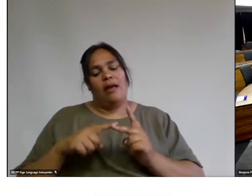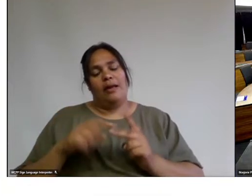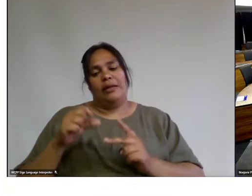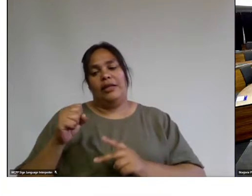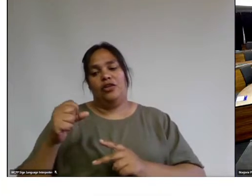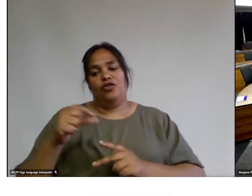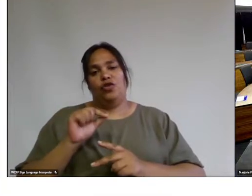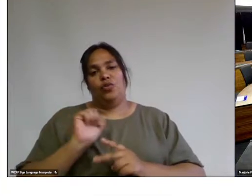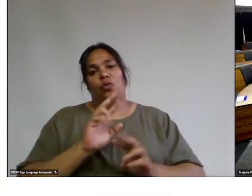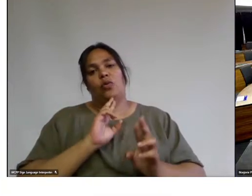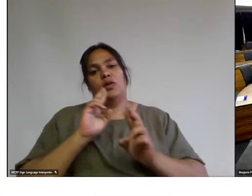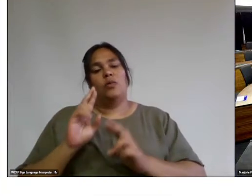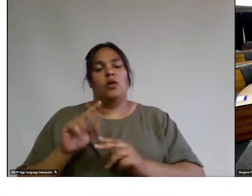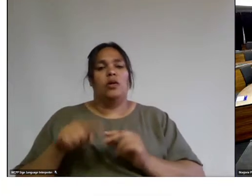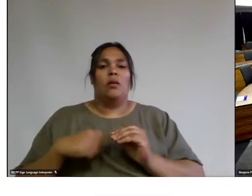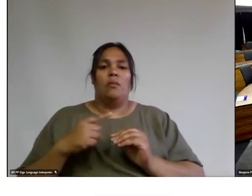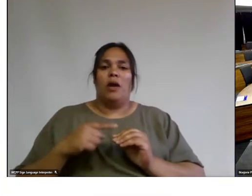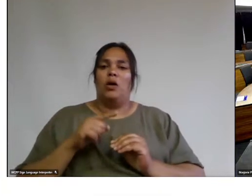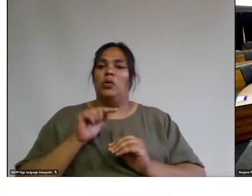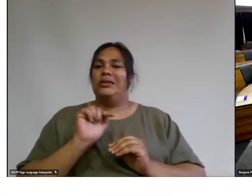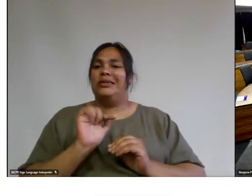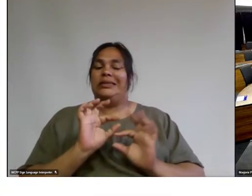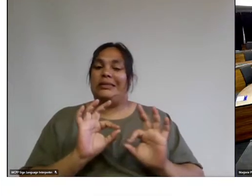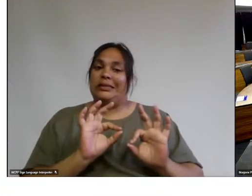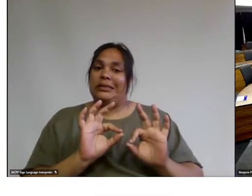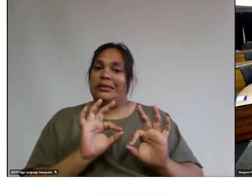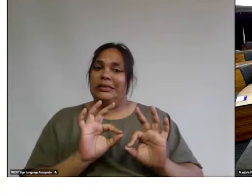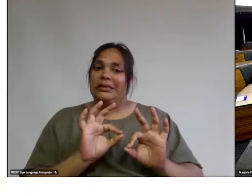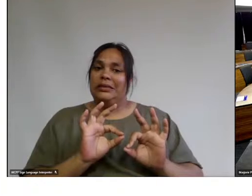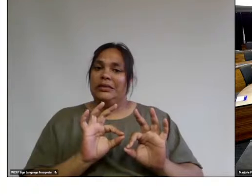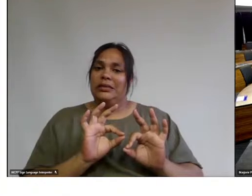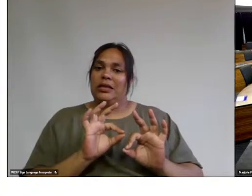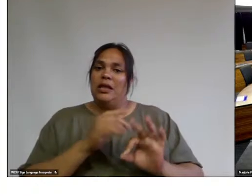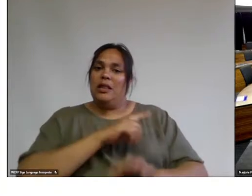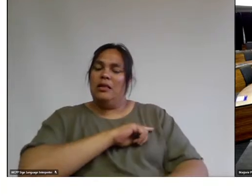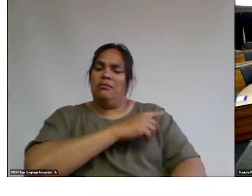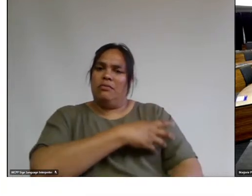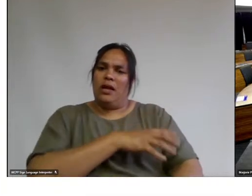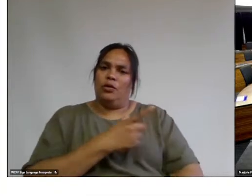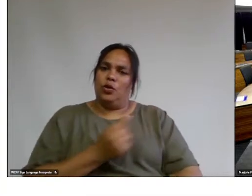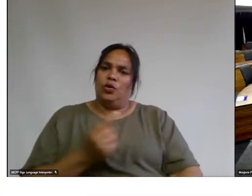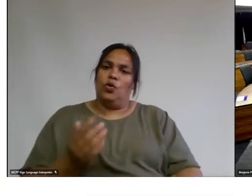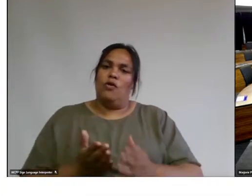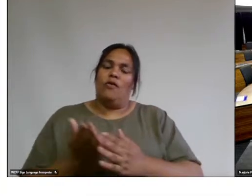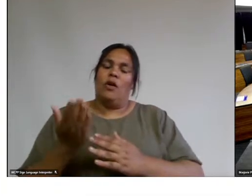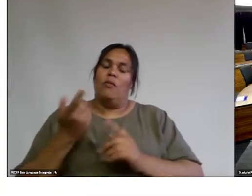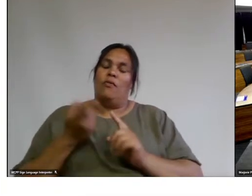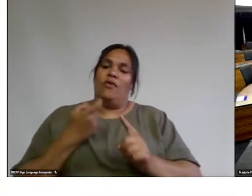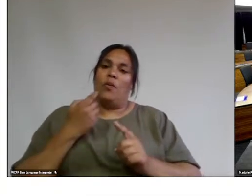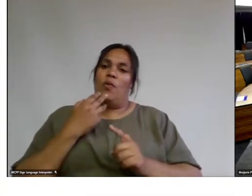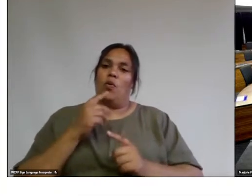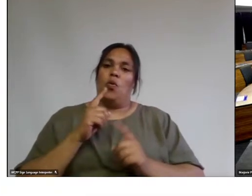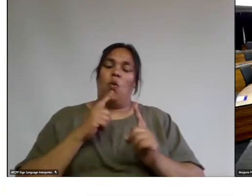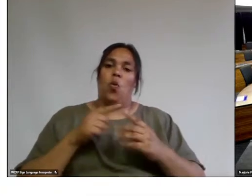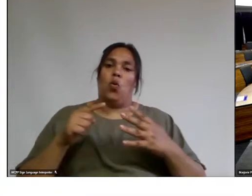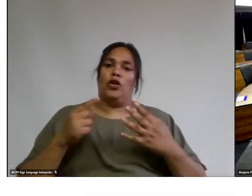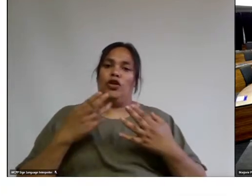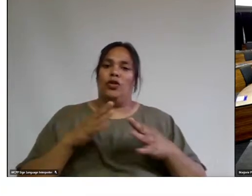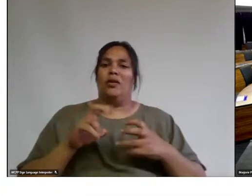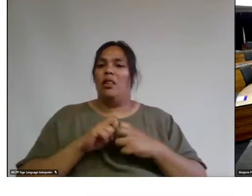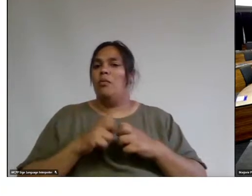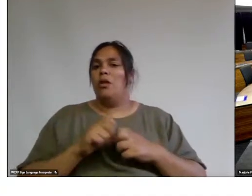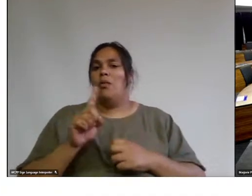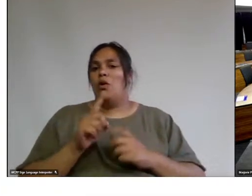SG's response on this, which has been raised by the Auditor General. What seems to be the problem